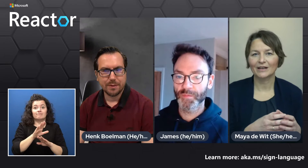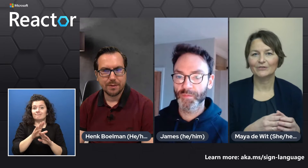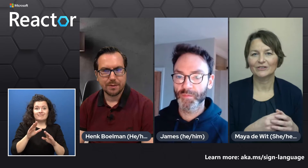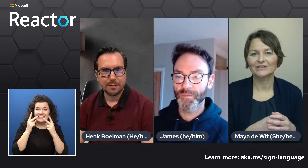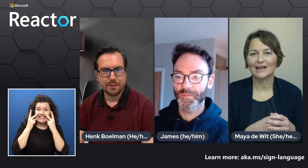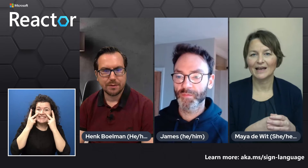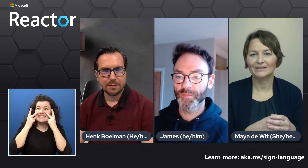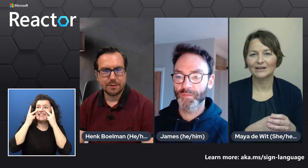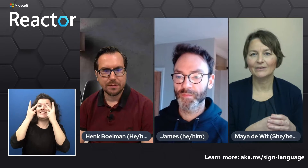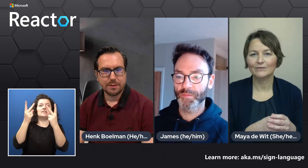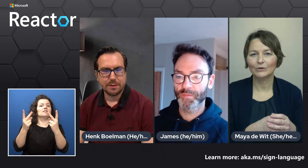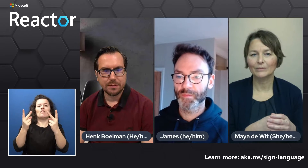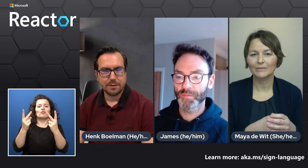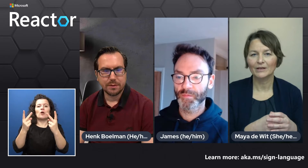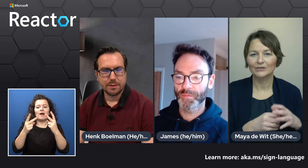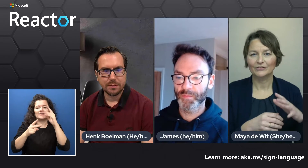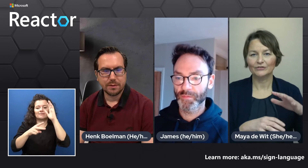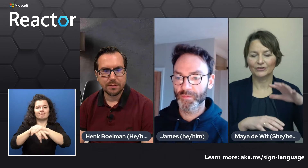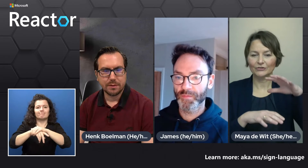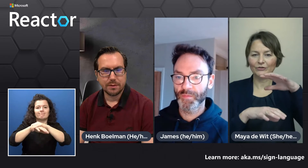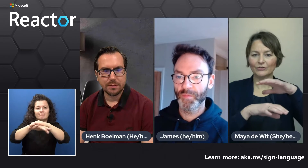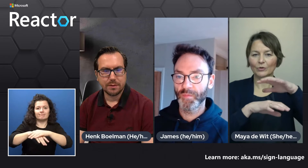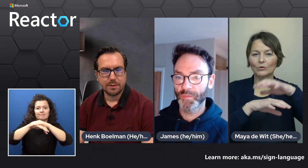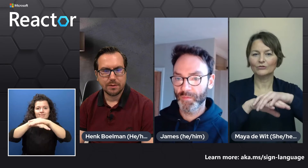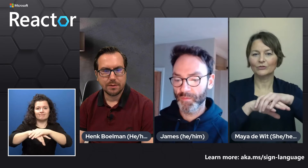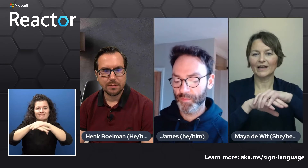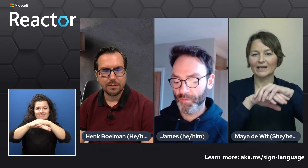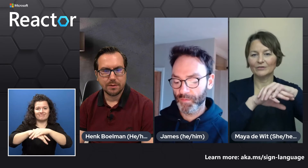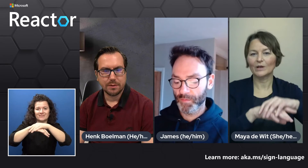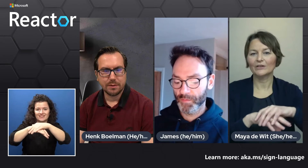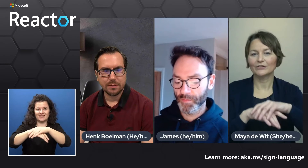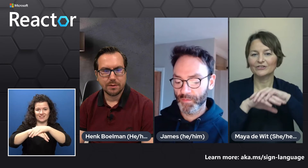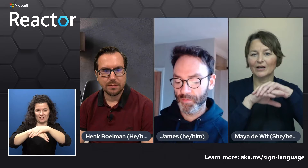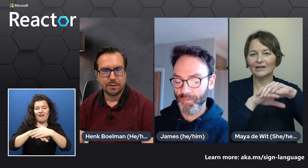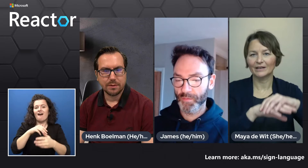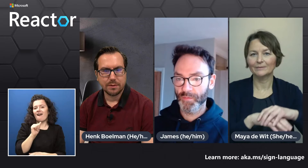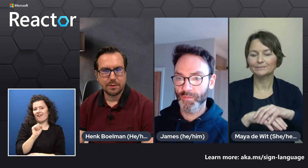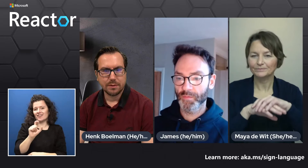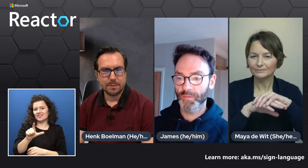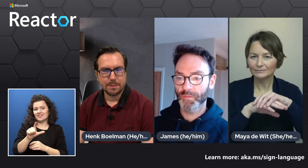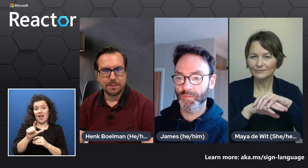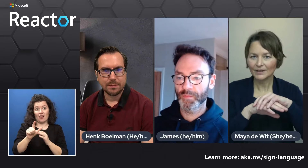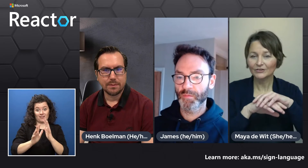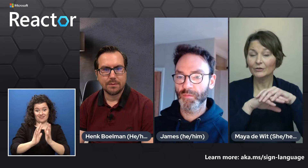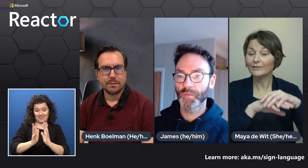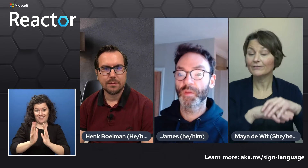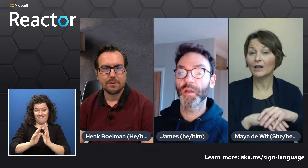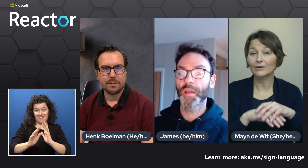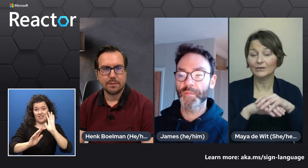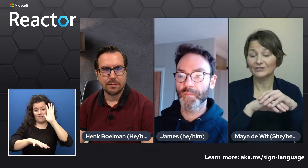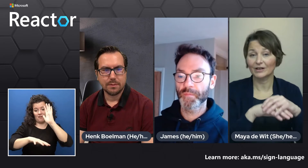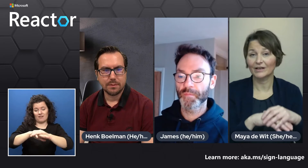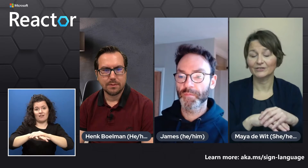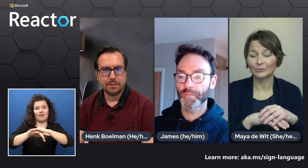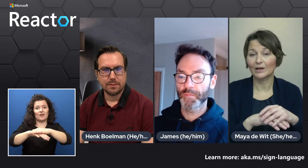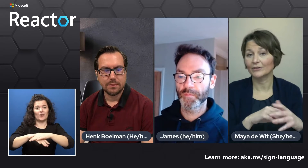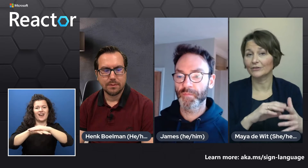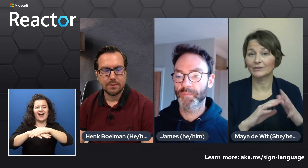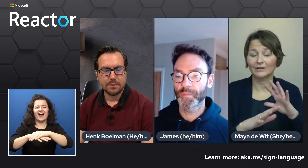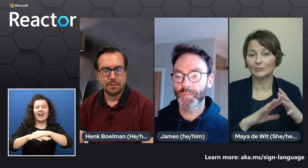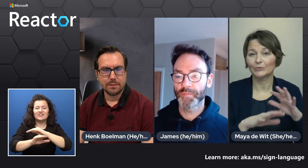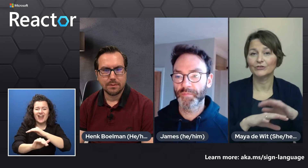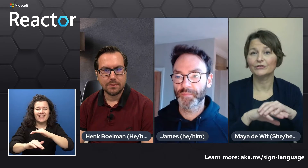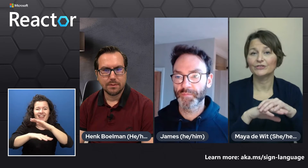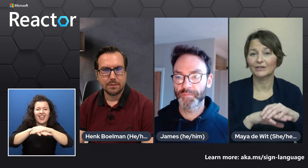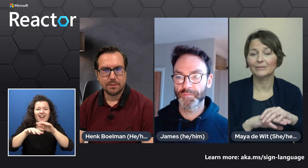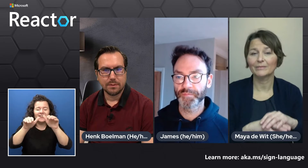Sign Language in a tactile form. So children hold your hand while you're signing. So they follow the signs while